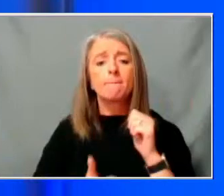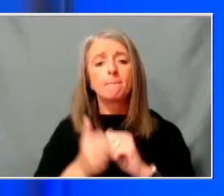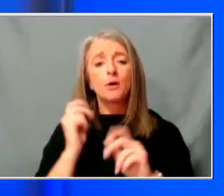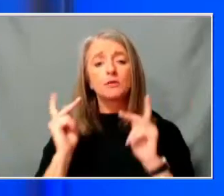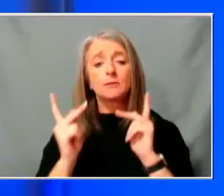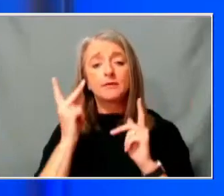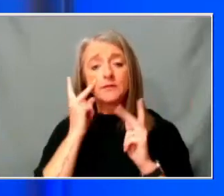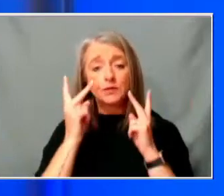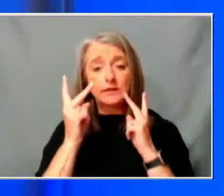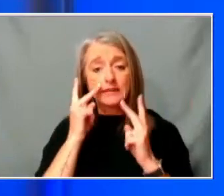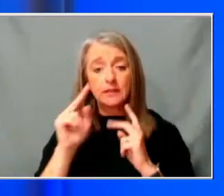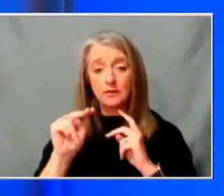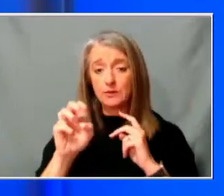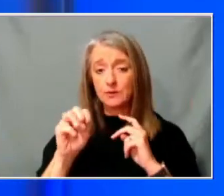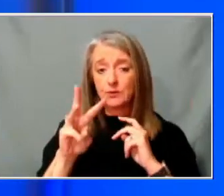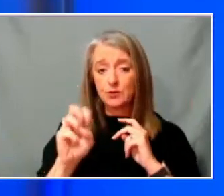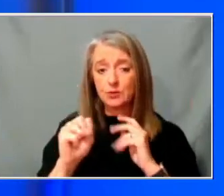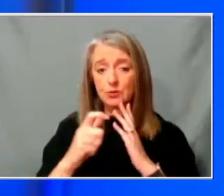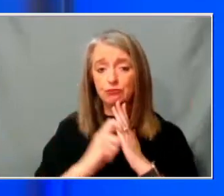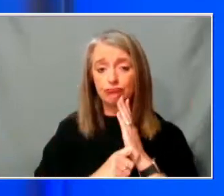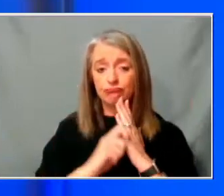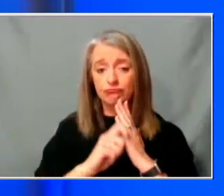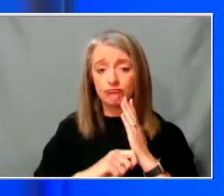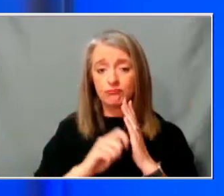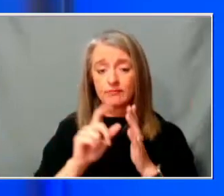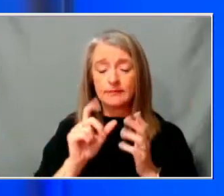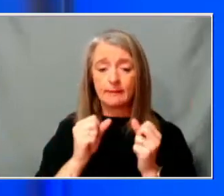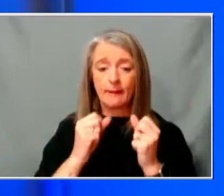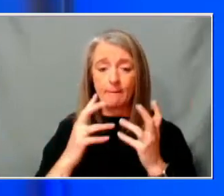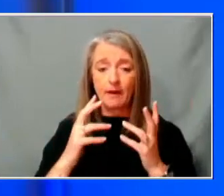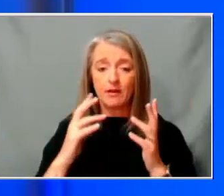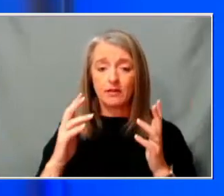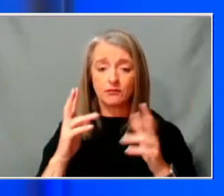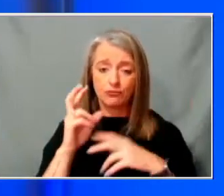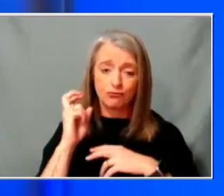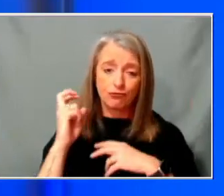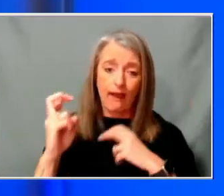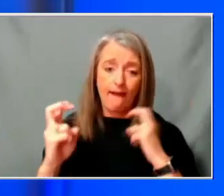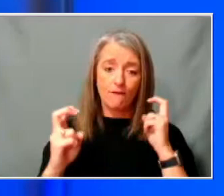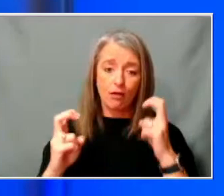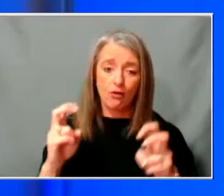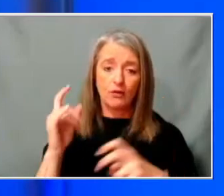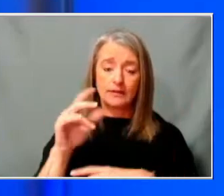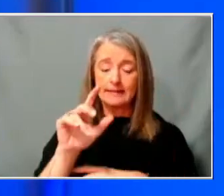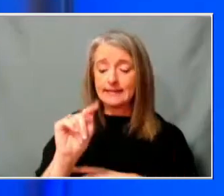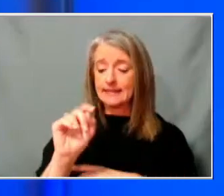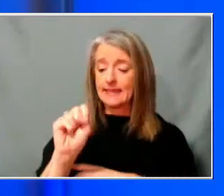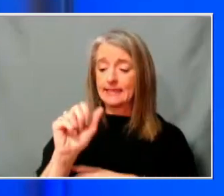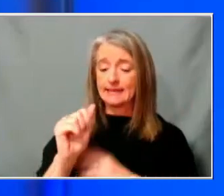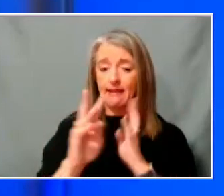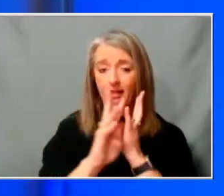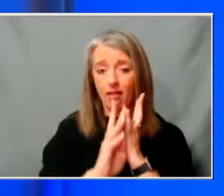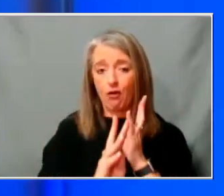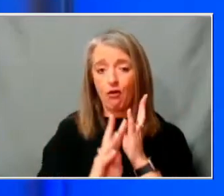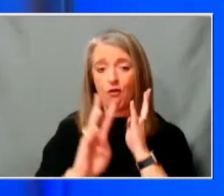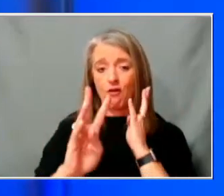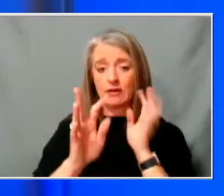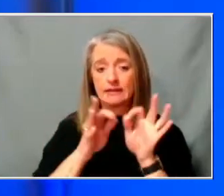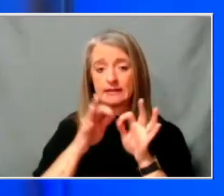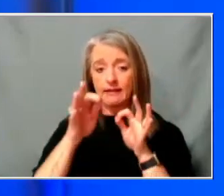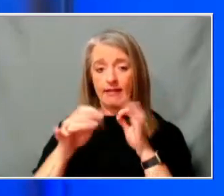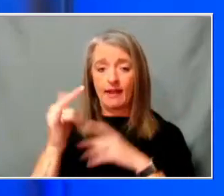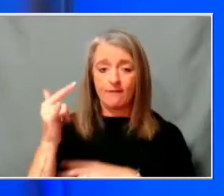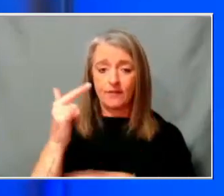seen the news articles, the amounts of travelers and TSA and long lines and delayed flights,